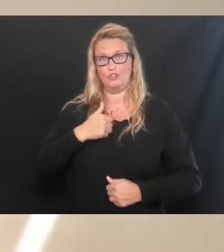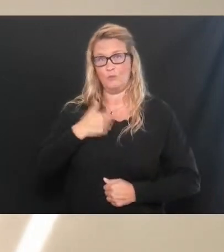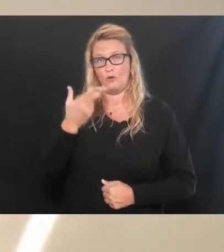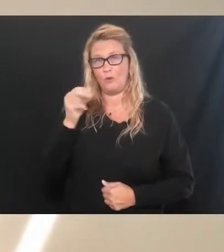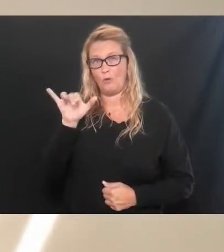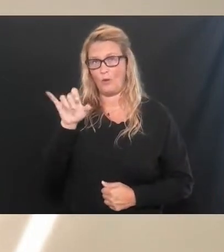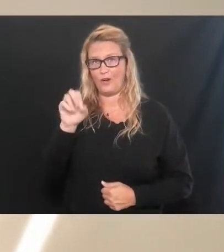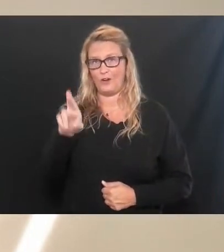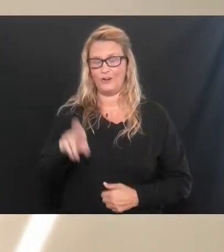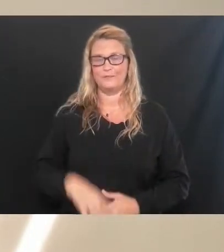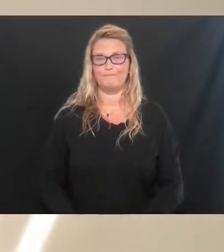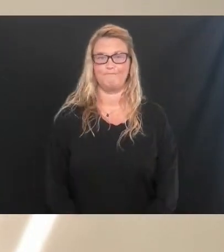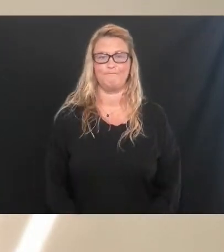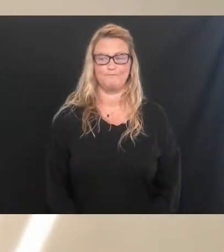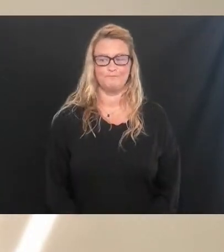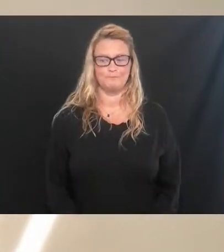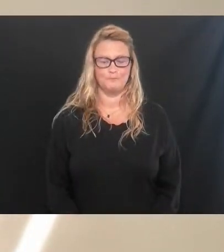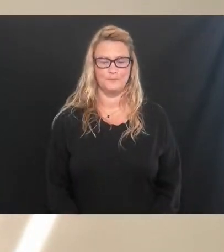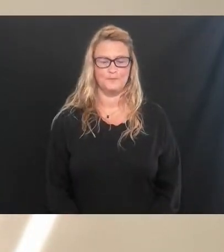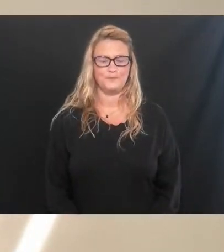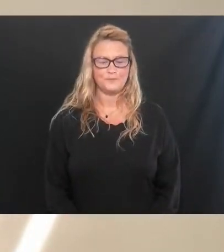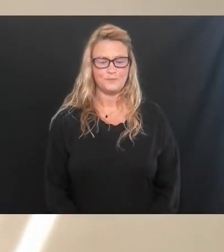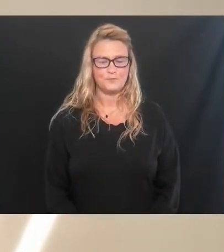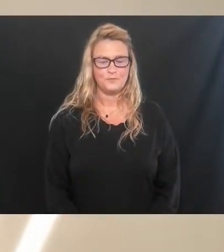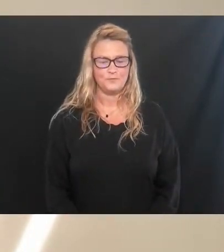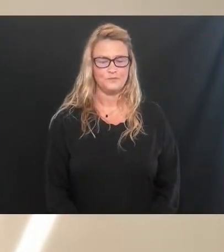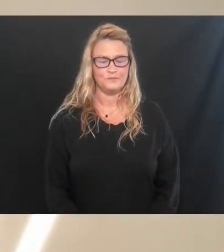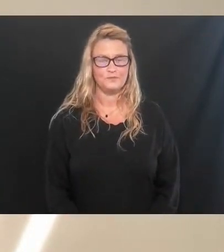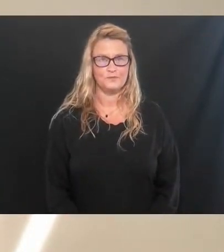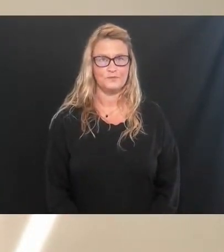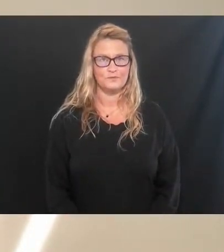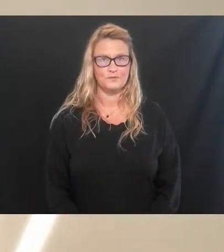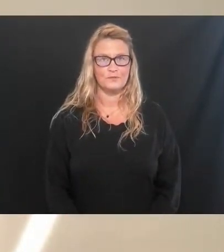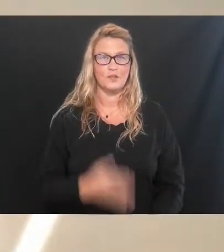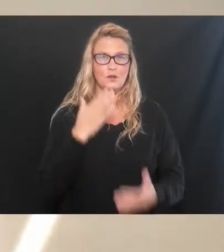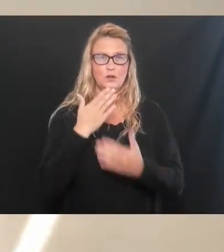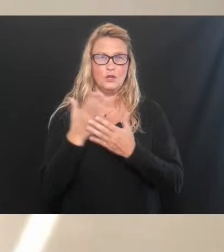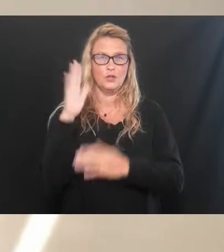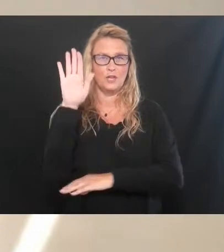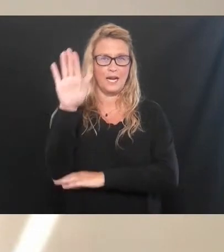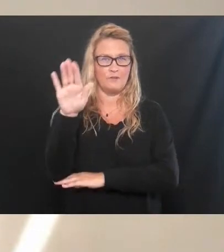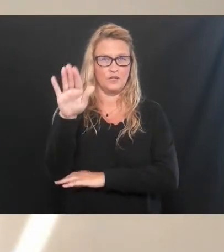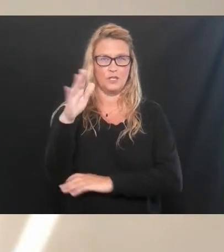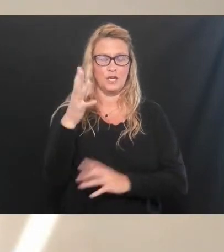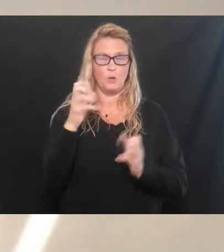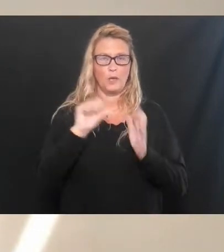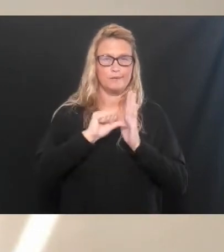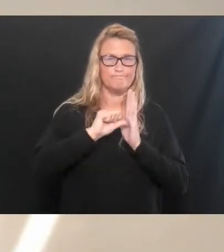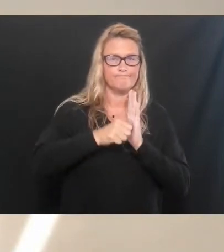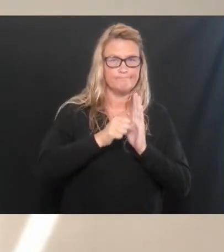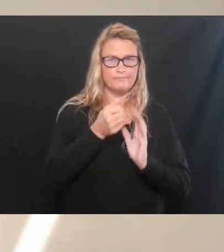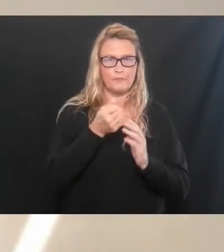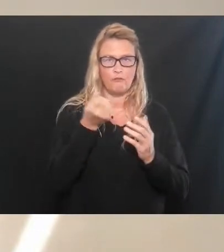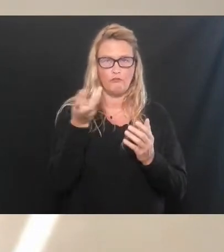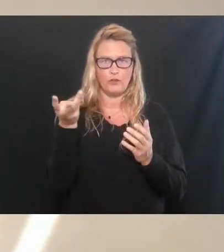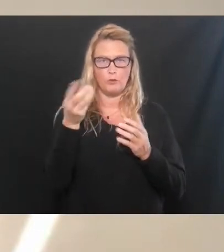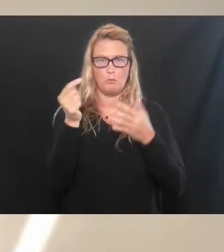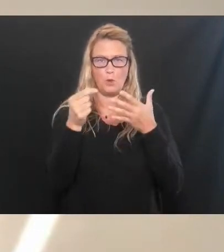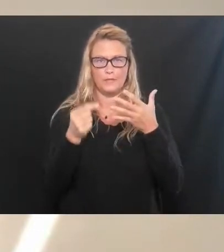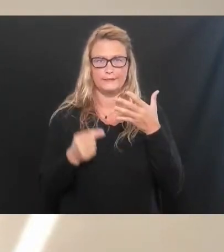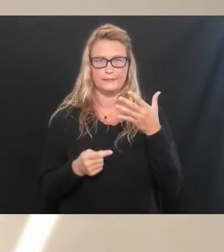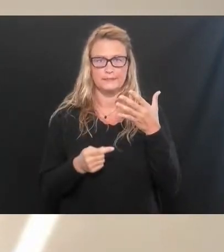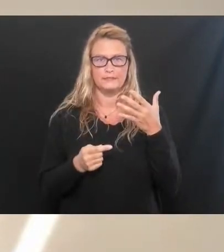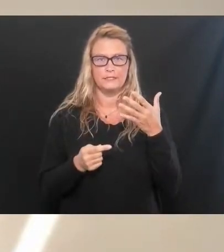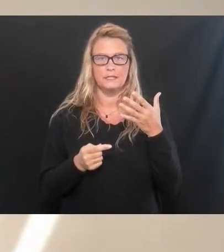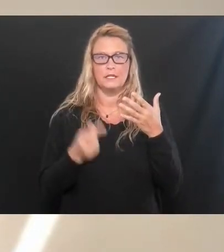of our Joint Interagency Task Force. Good afternoon. Just like to reinforce a couple of points that the governor and